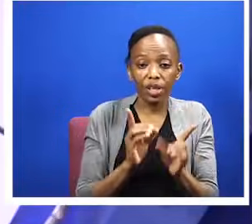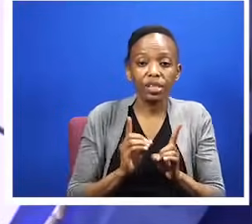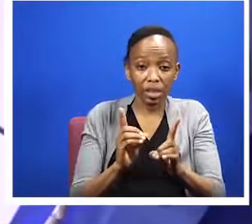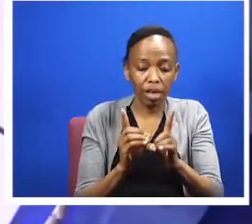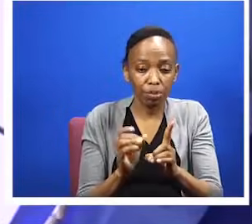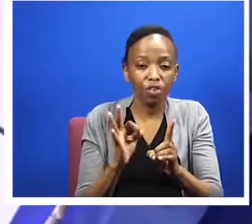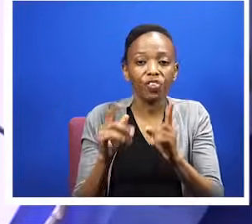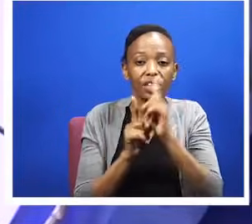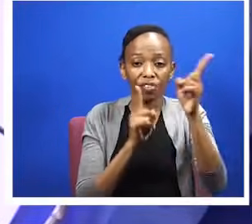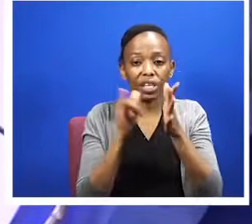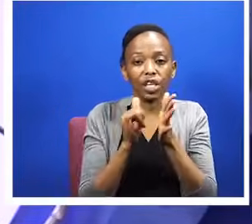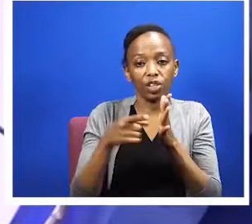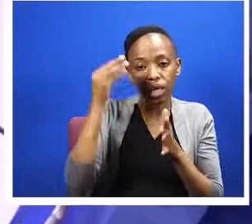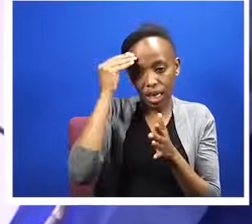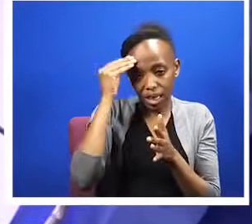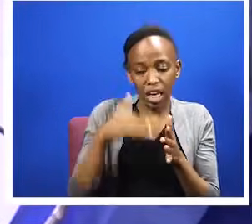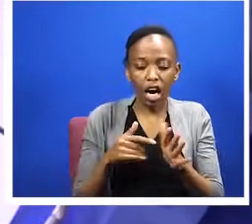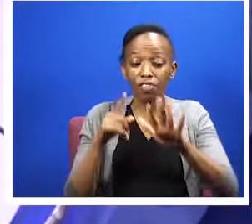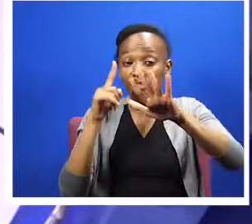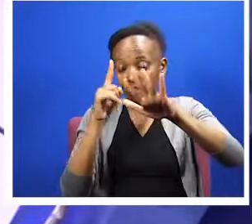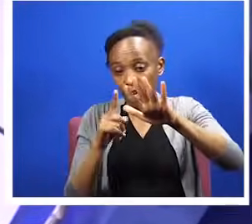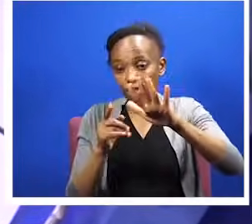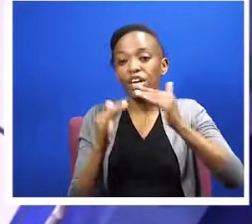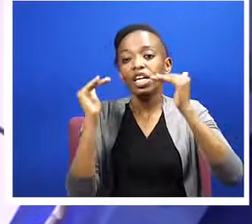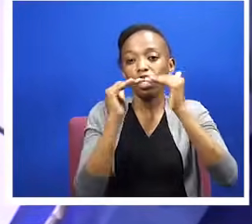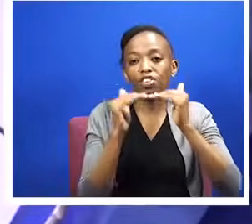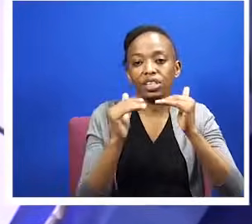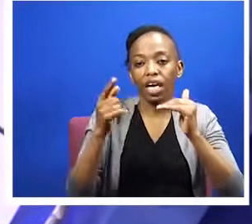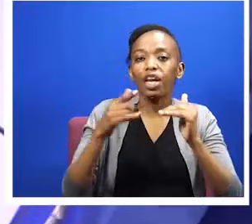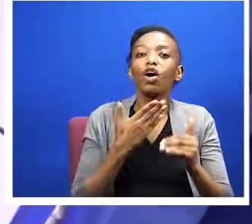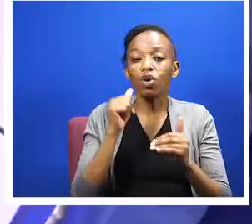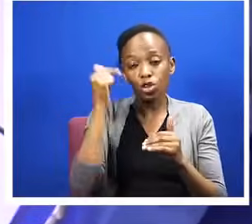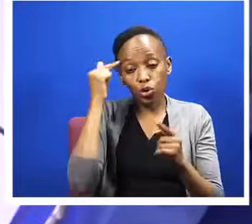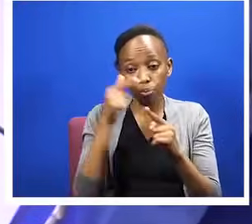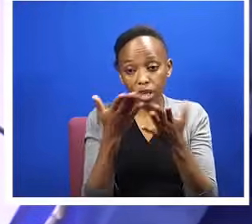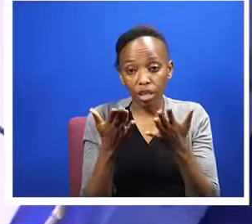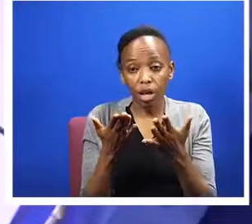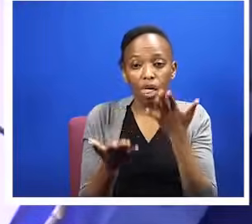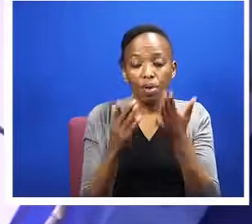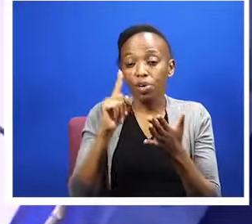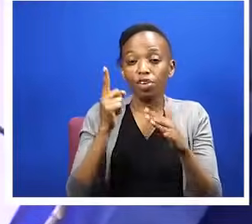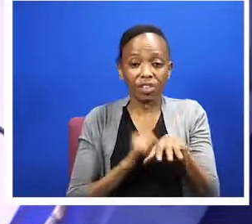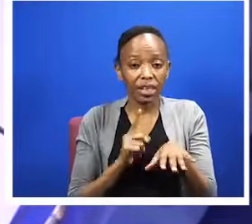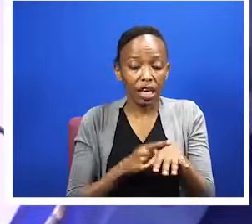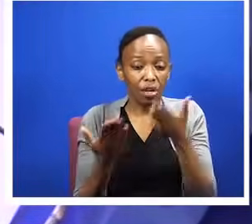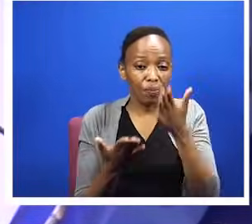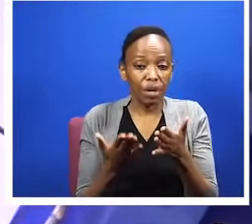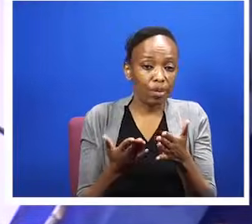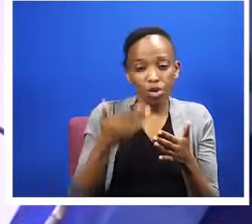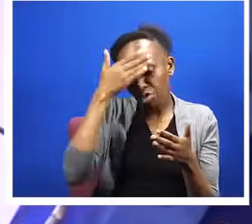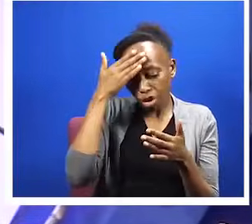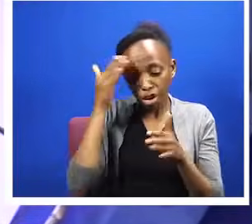the safari that we are learning, we have 5 stages. And I want to remind you, for those, maybe it's your first time, maybe you've just